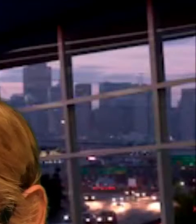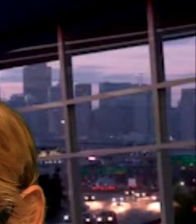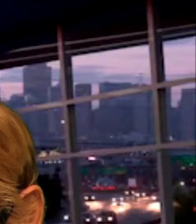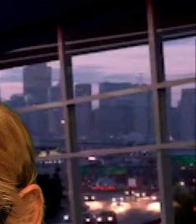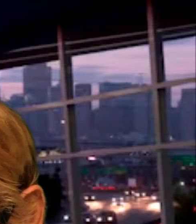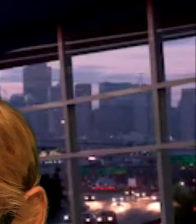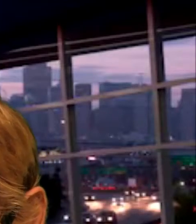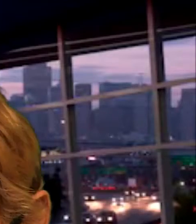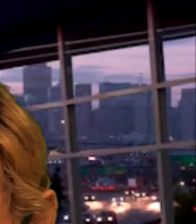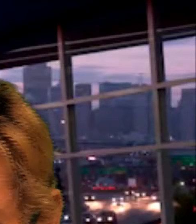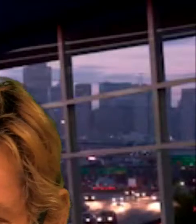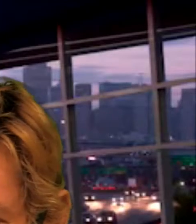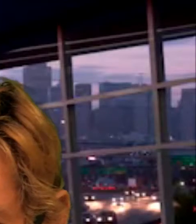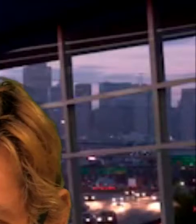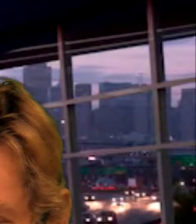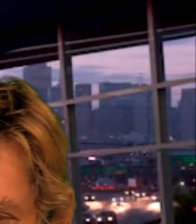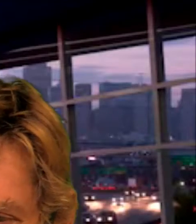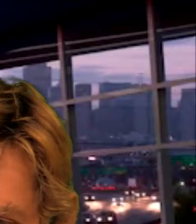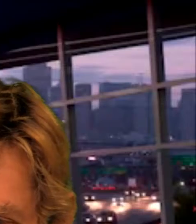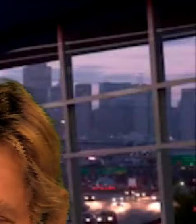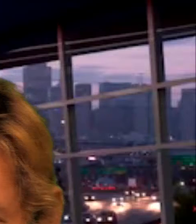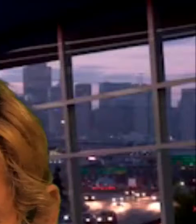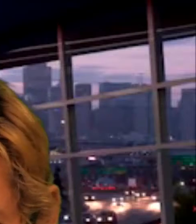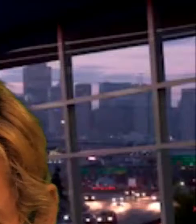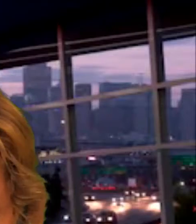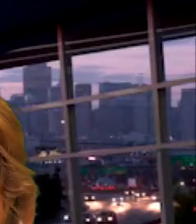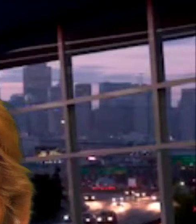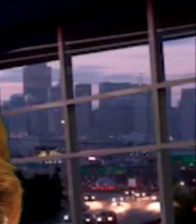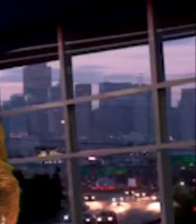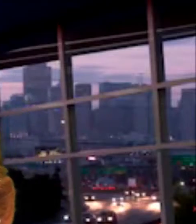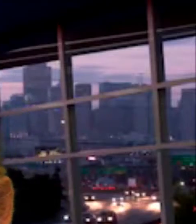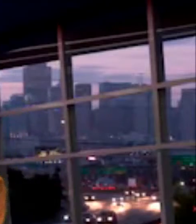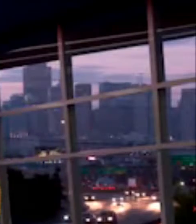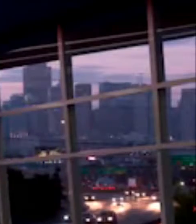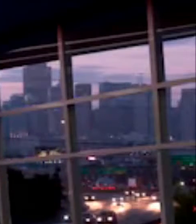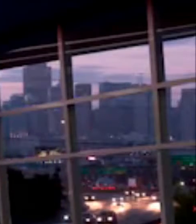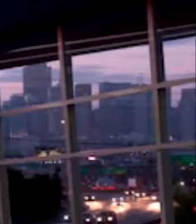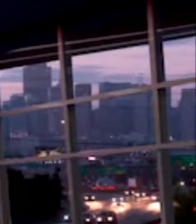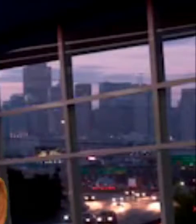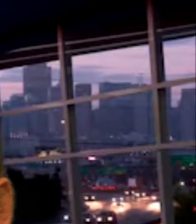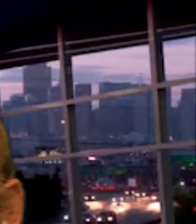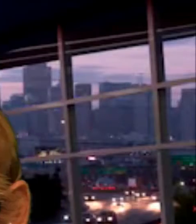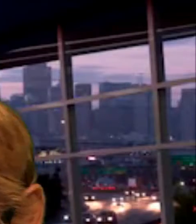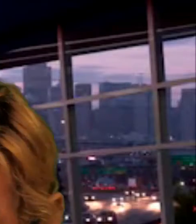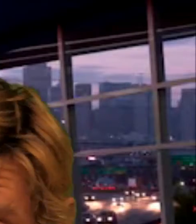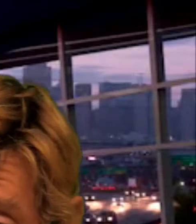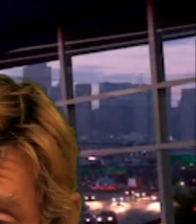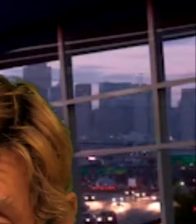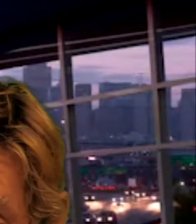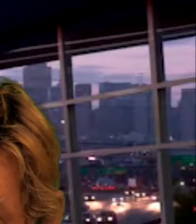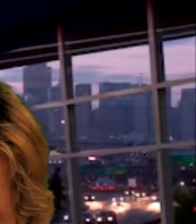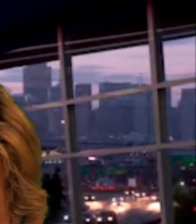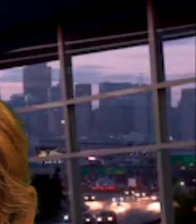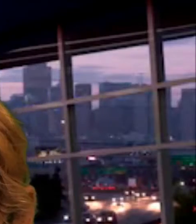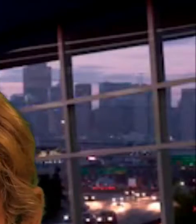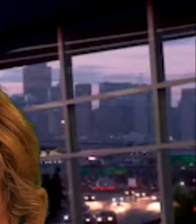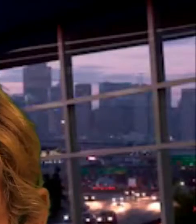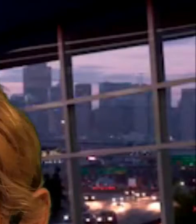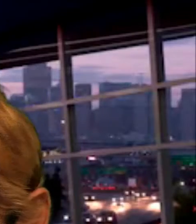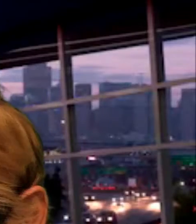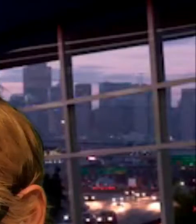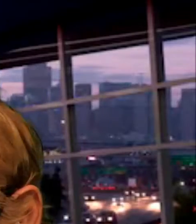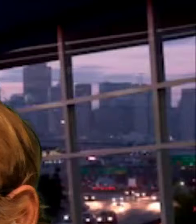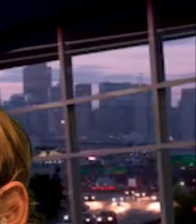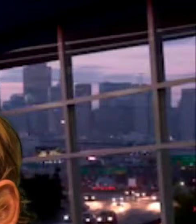Well, we're starting to remove tiers, and maybe we'll open up the restaurants when there was no evidence it was spreading in restaurants. You didn't hear anything